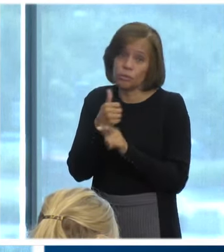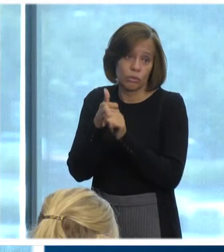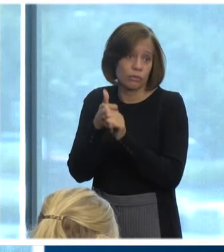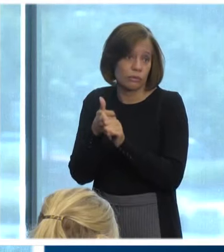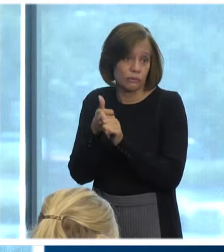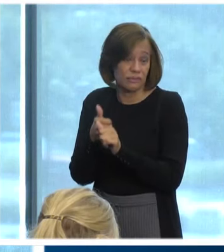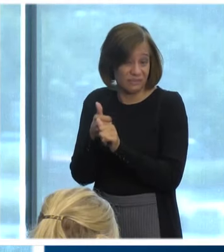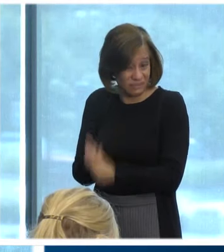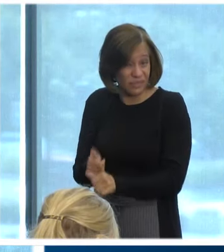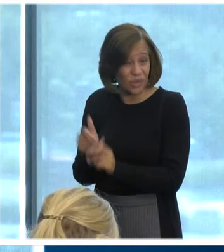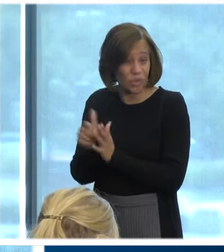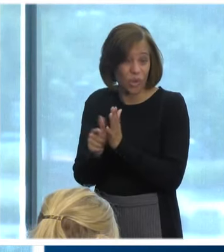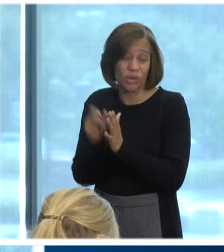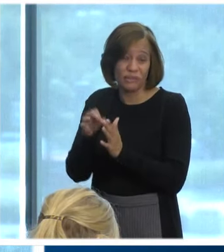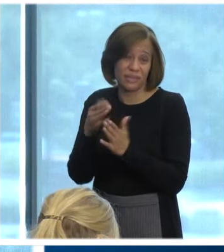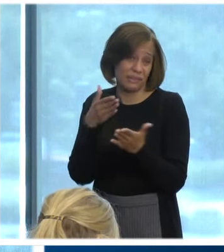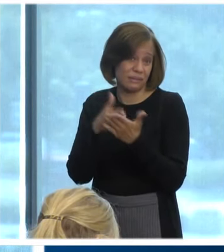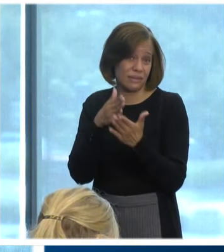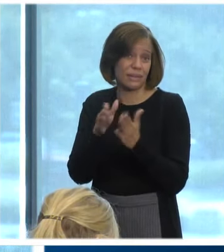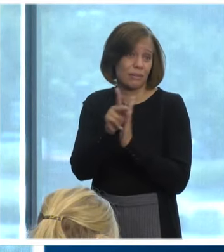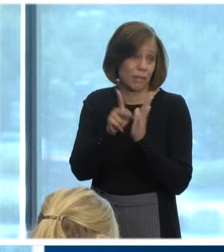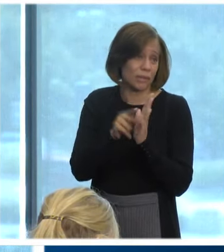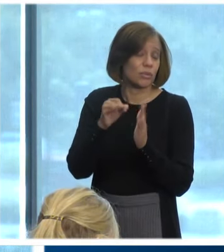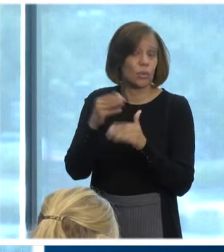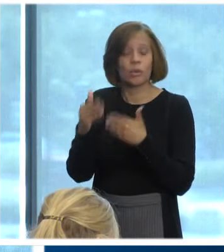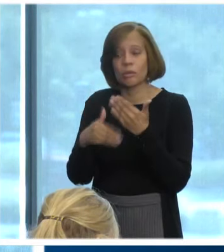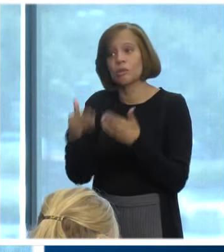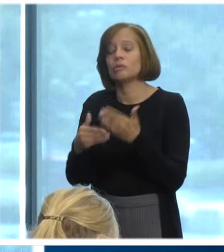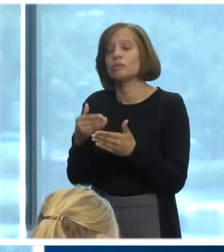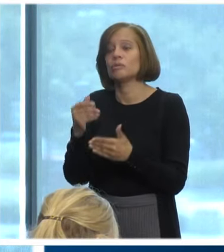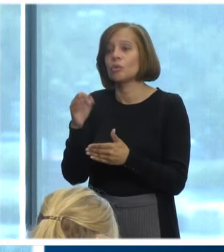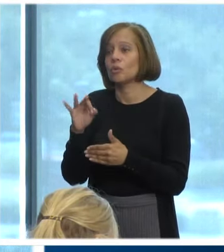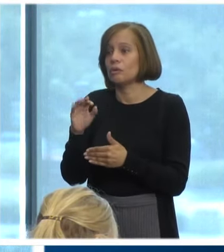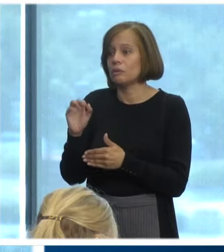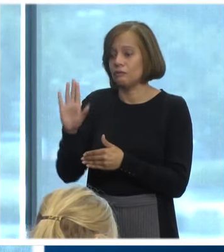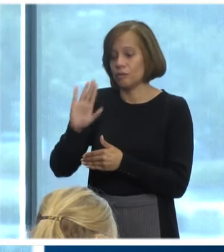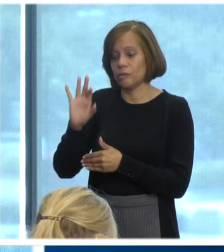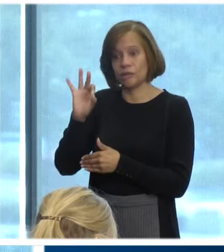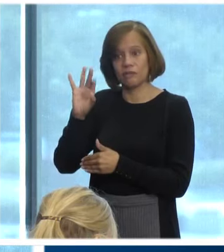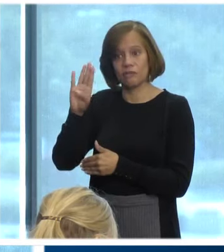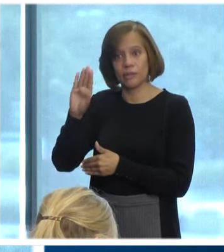our policies, procedures, or as the former FBI agent, retired FBI